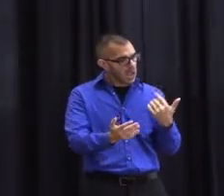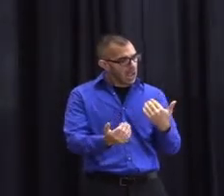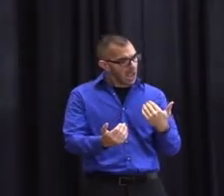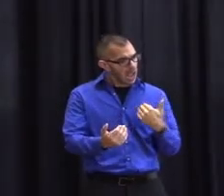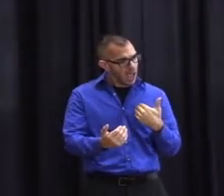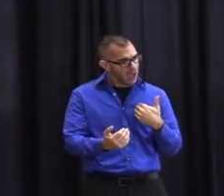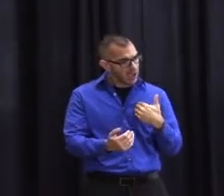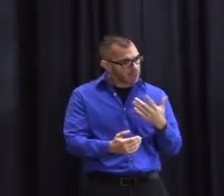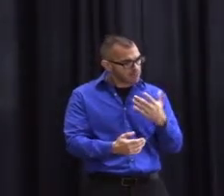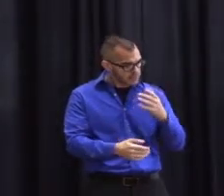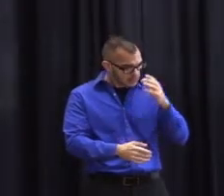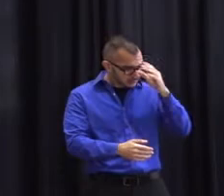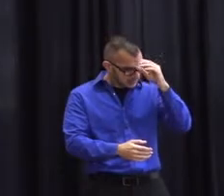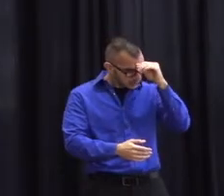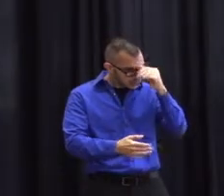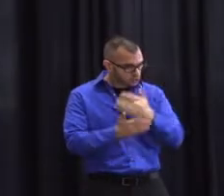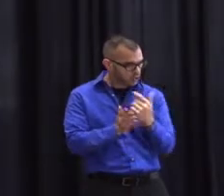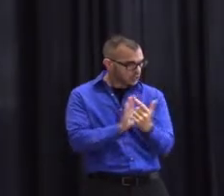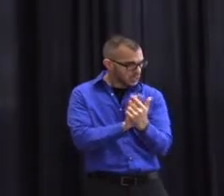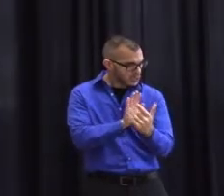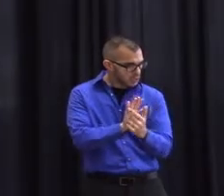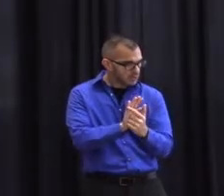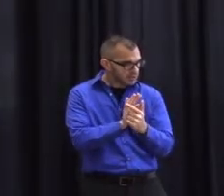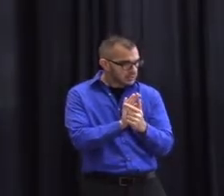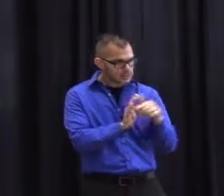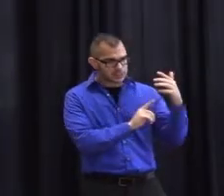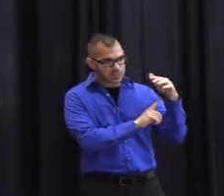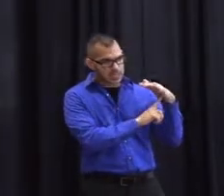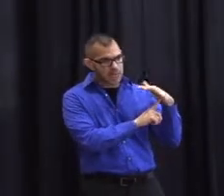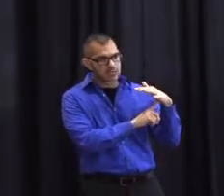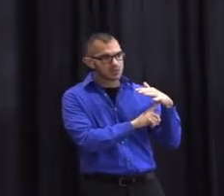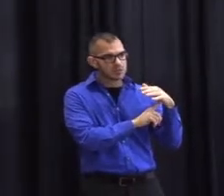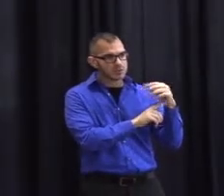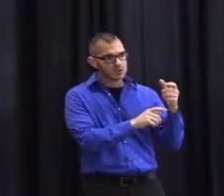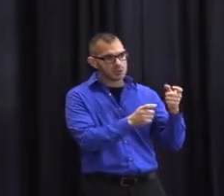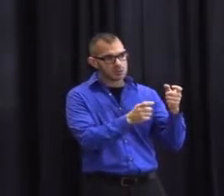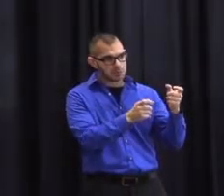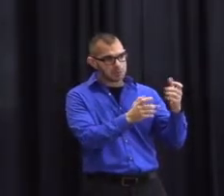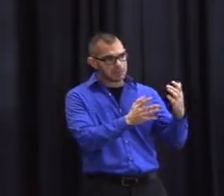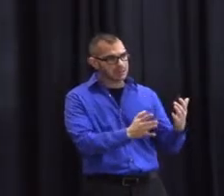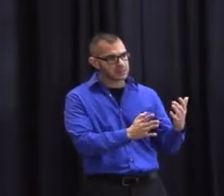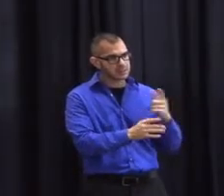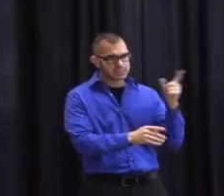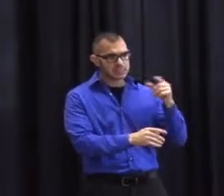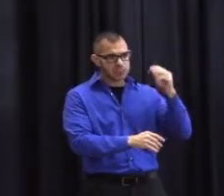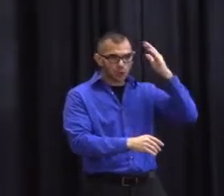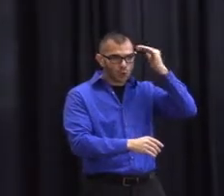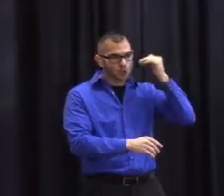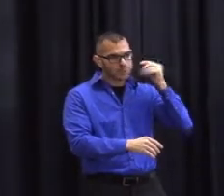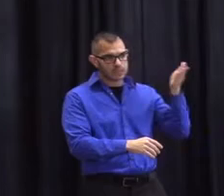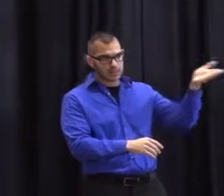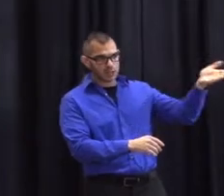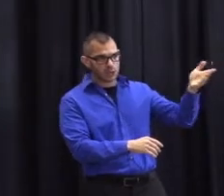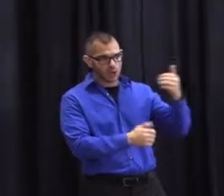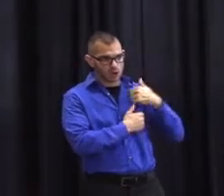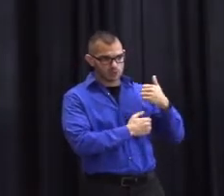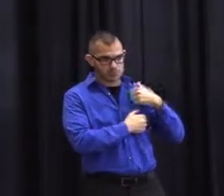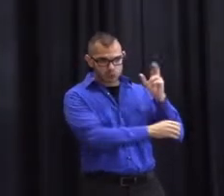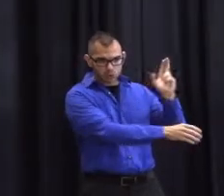a son-in-law who is now, he's a helicopter pilot, he is now in Korea with the